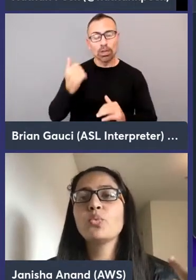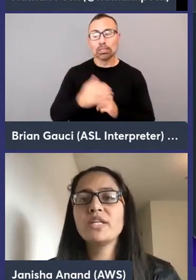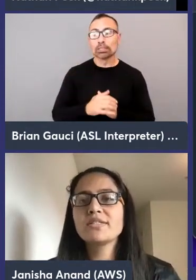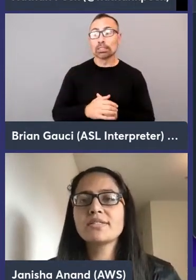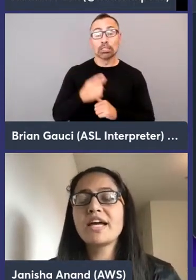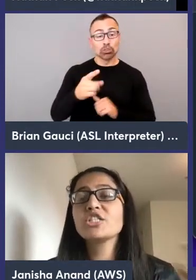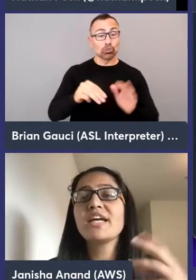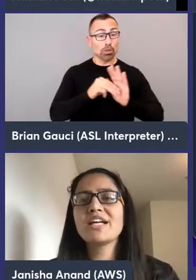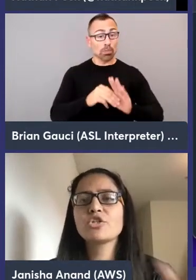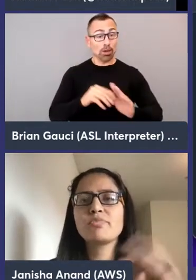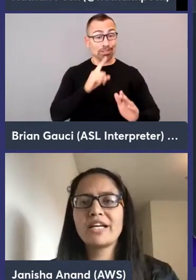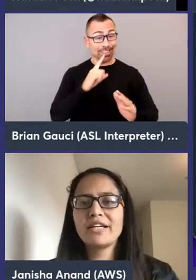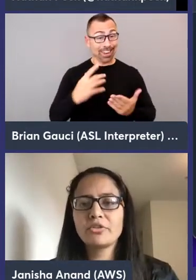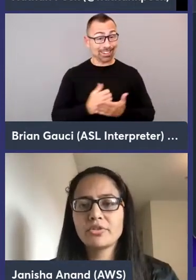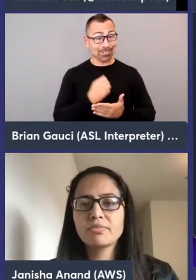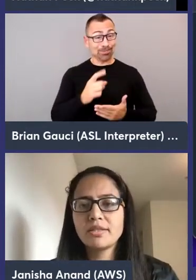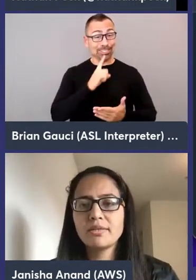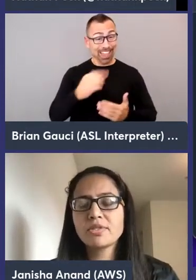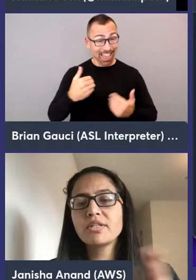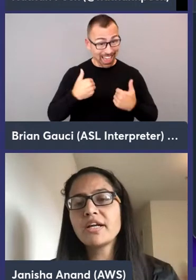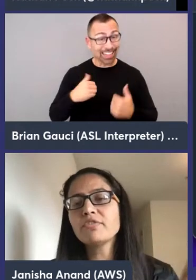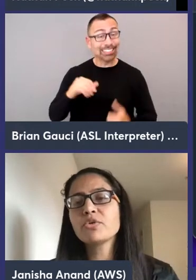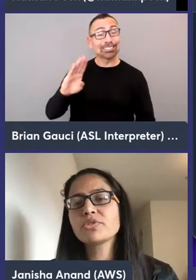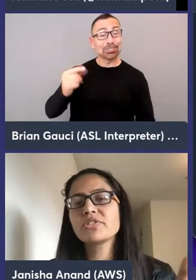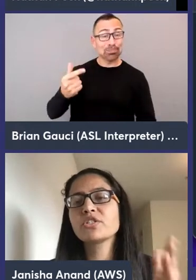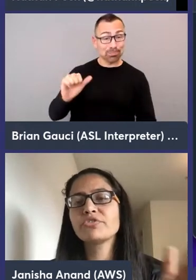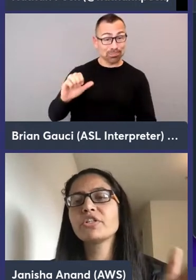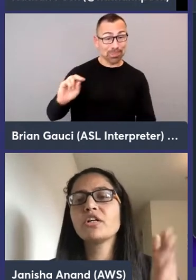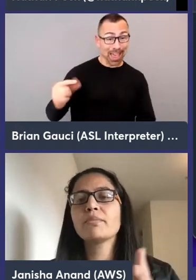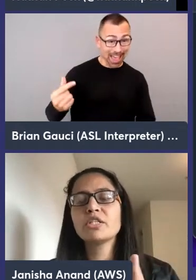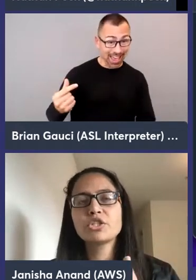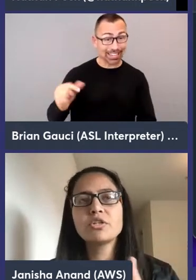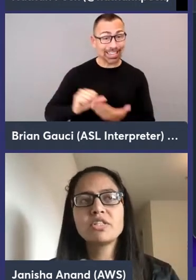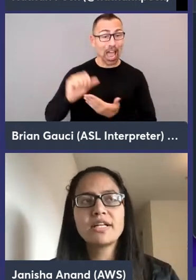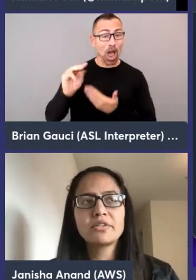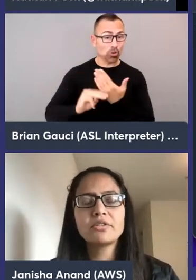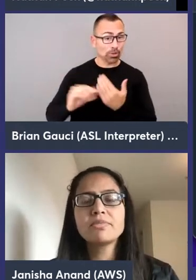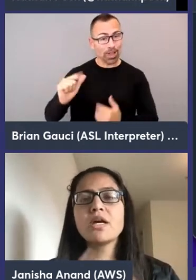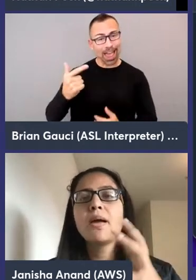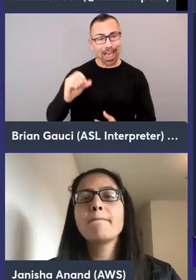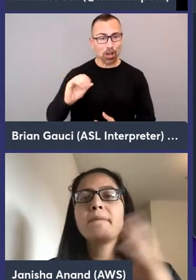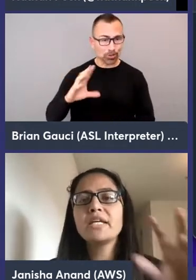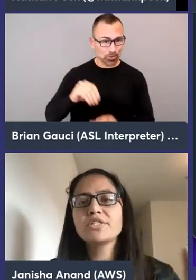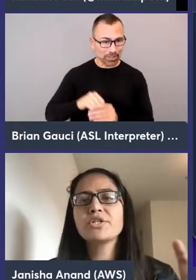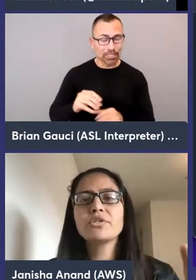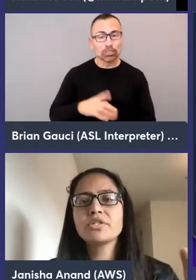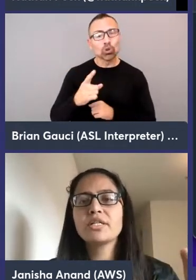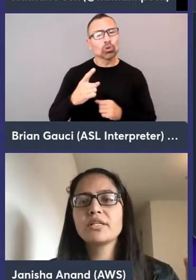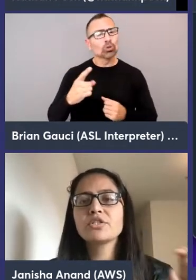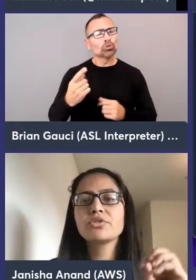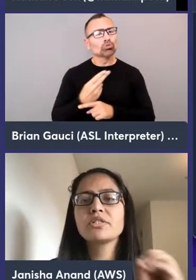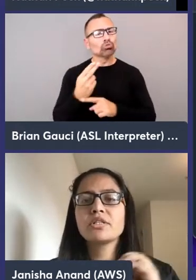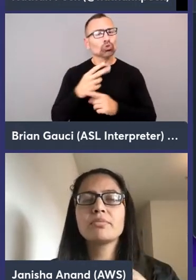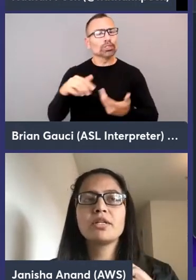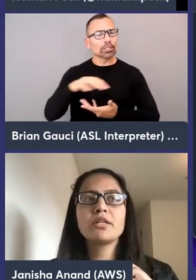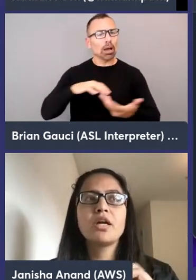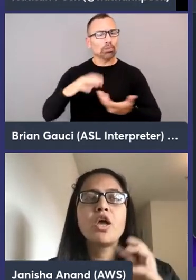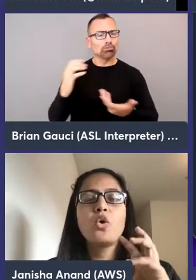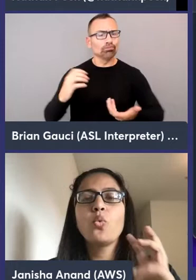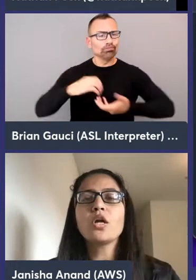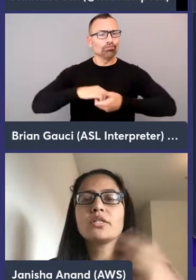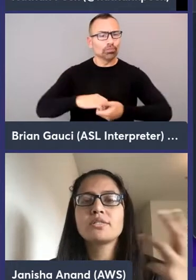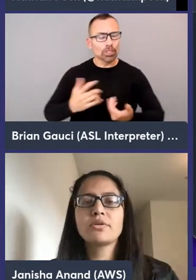actually wins actually has those bagging algorithms in them. So it kind of uses a different combination of these algorithms based on your data to